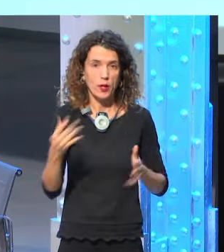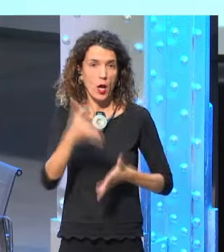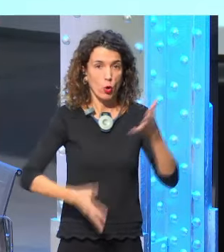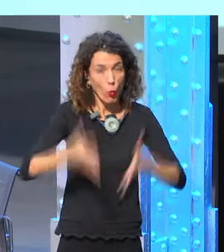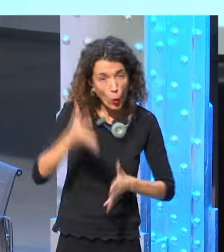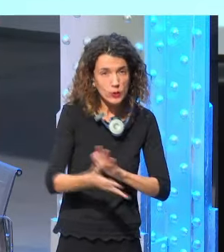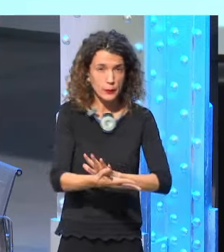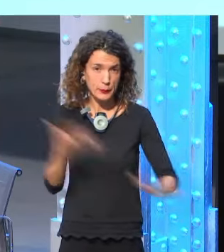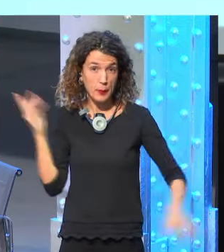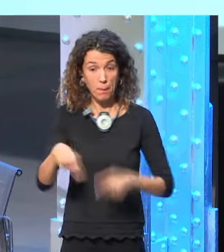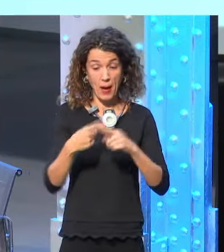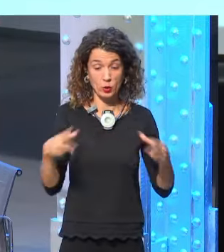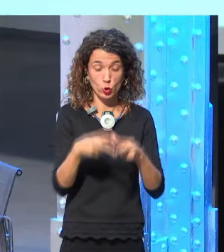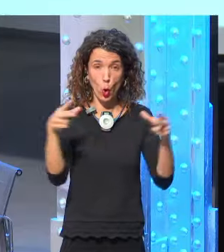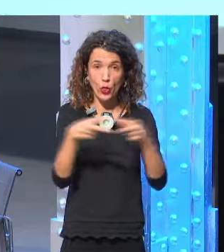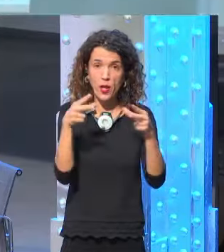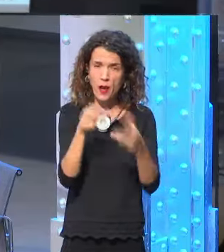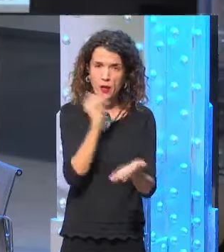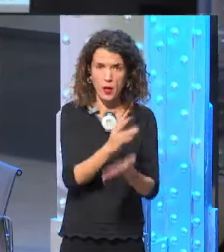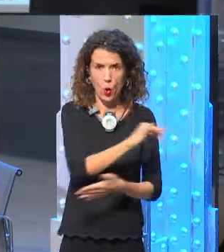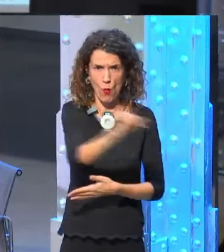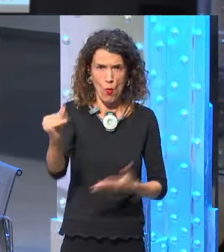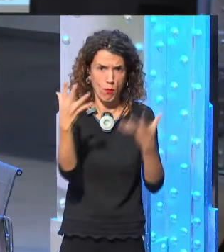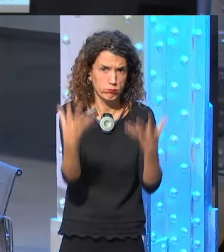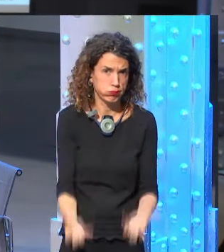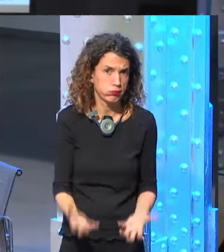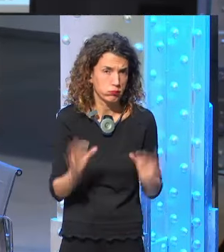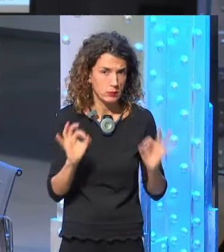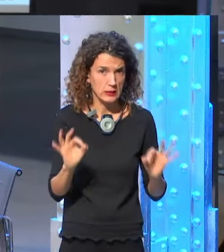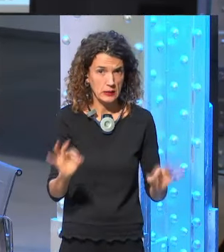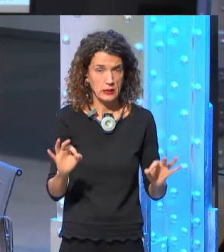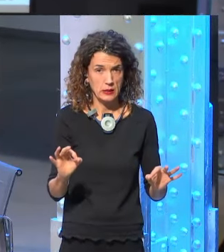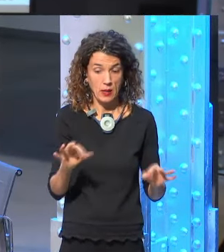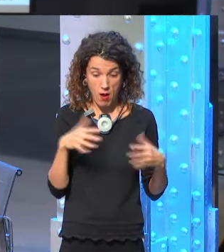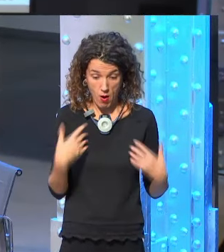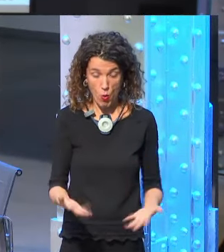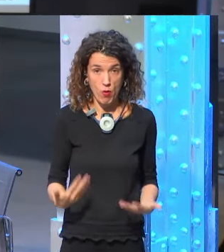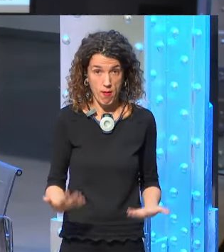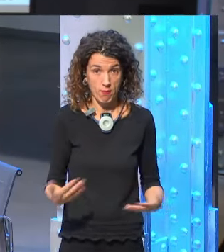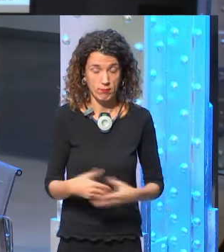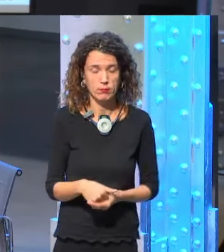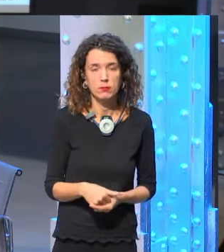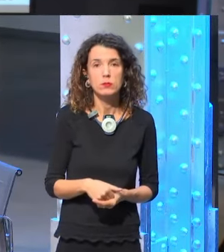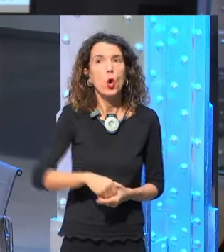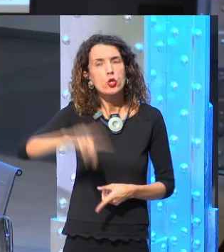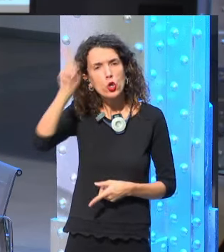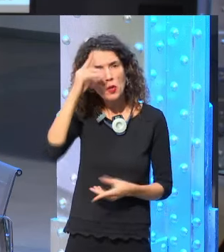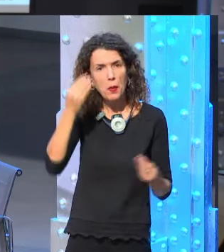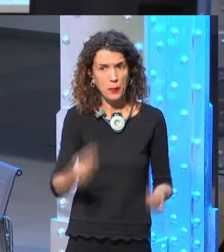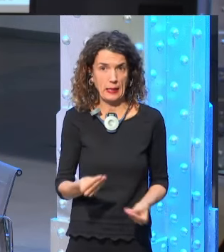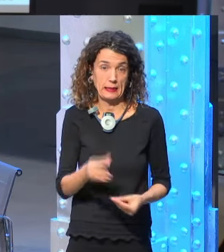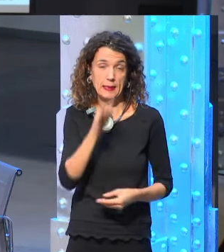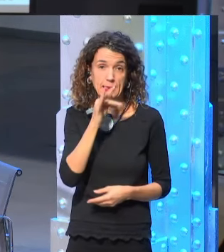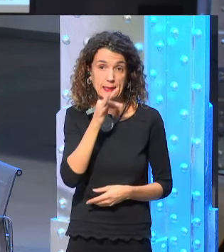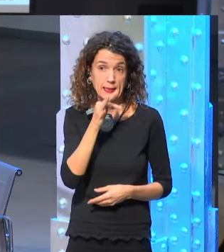of challenges nowadays. And what is maybe a bit less known, but is also discussed